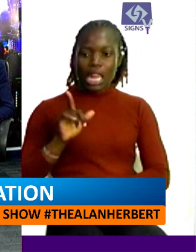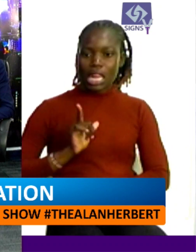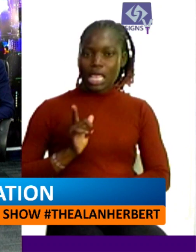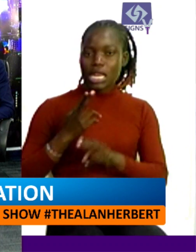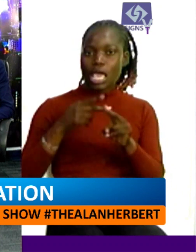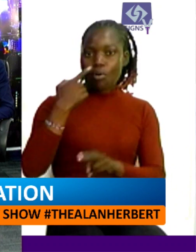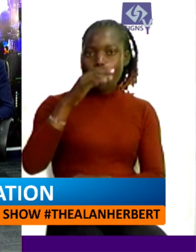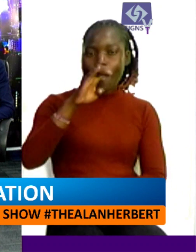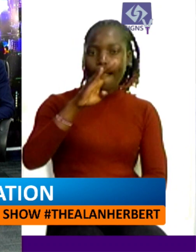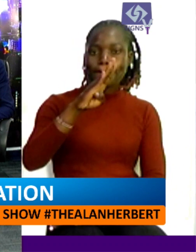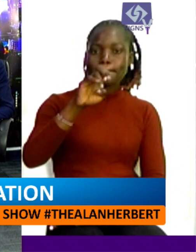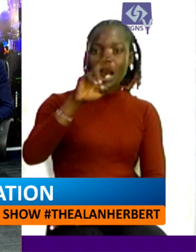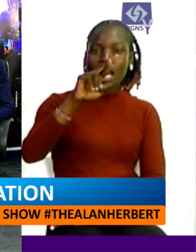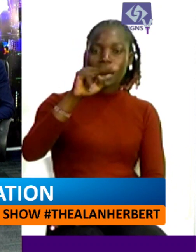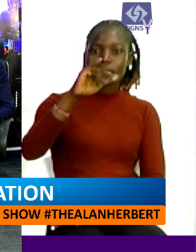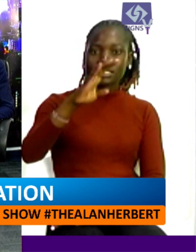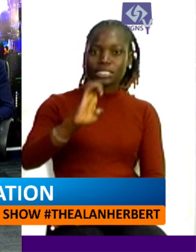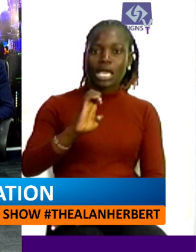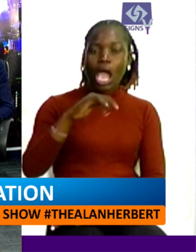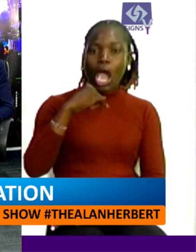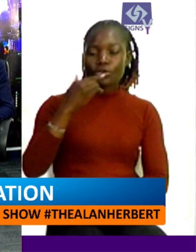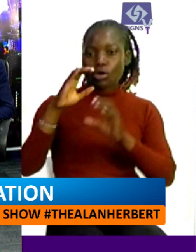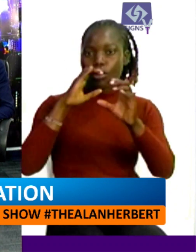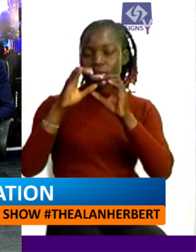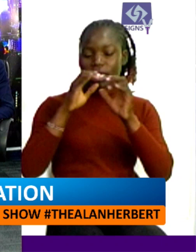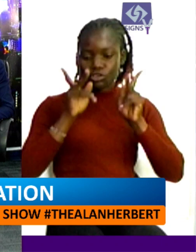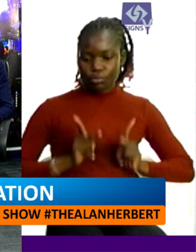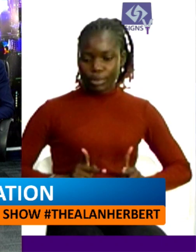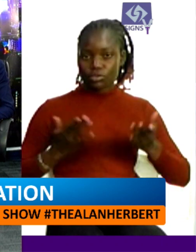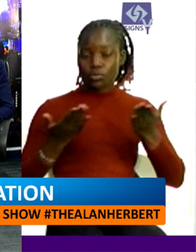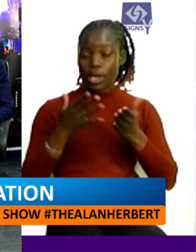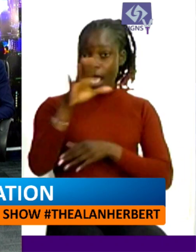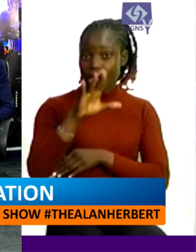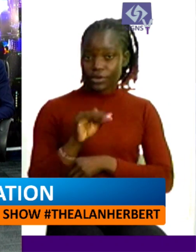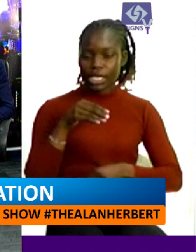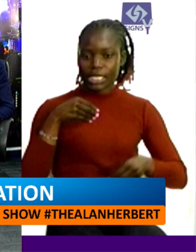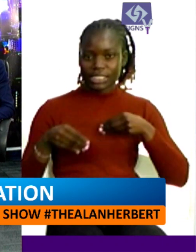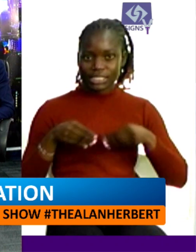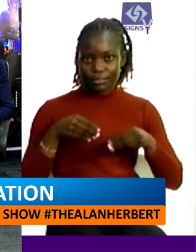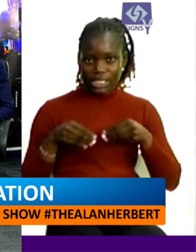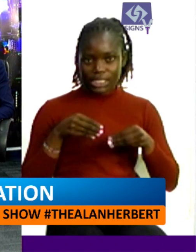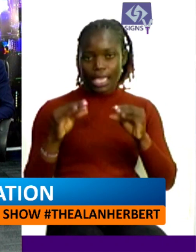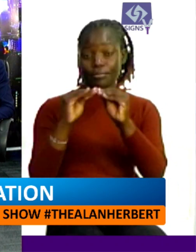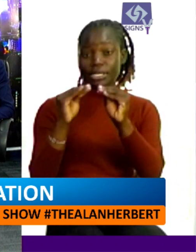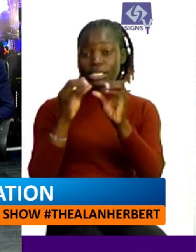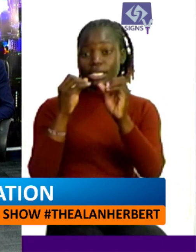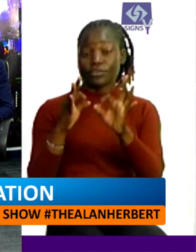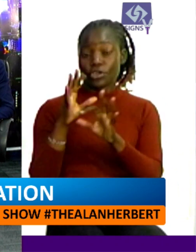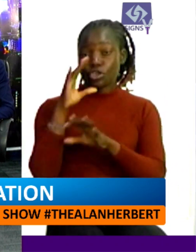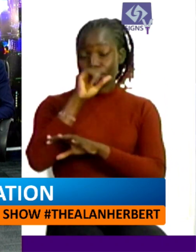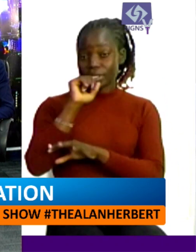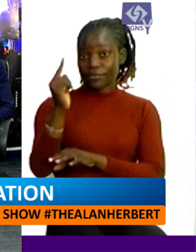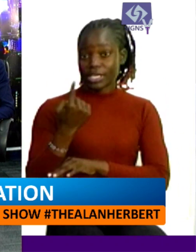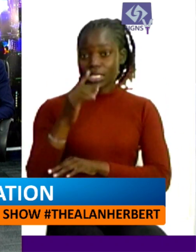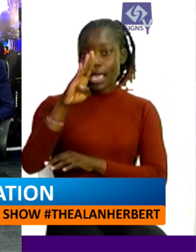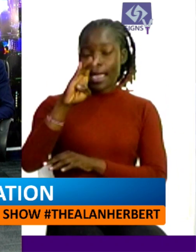Bernice Otieno, who is the communications person at the Africa Disability Forum. If you missed the first segment, Bernice told